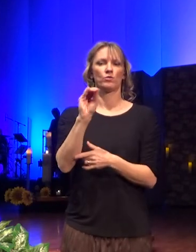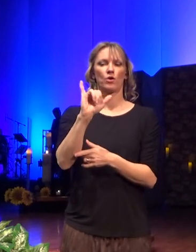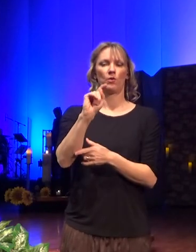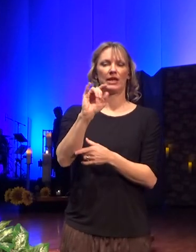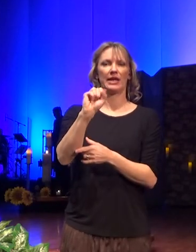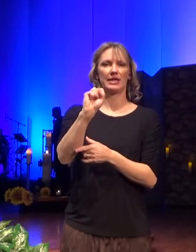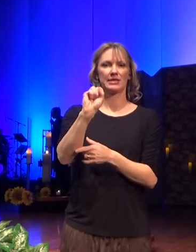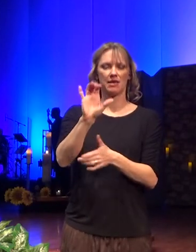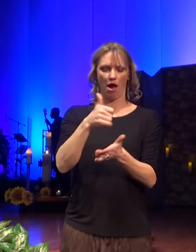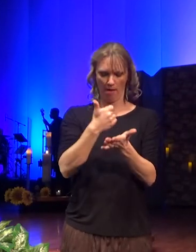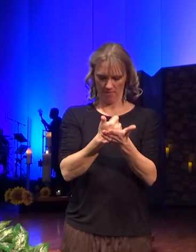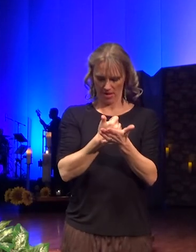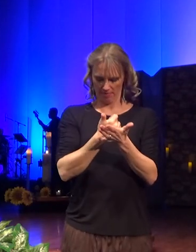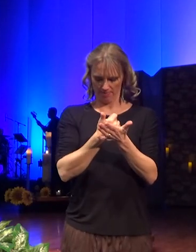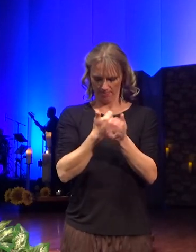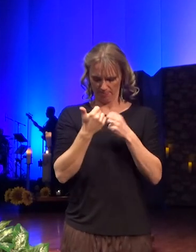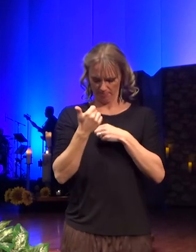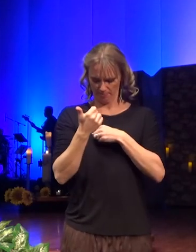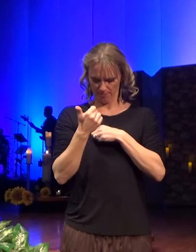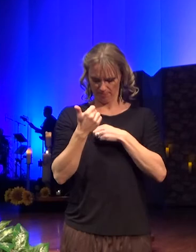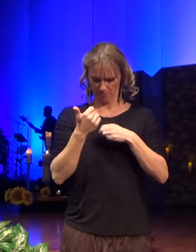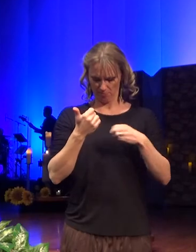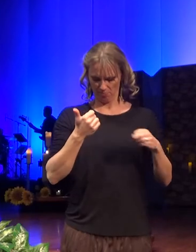so it is. Amen.